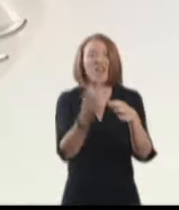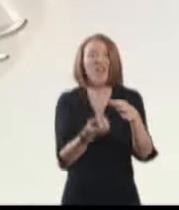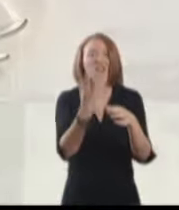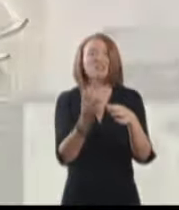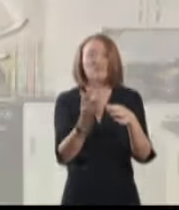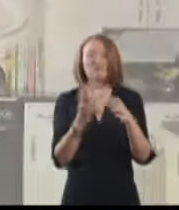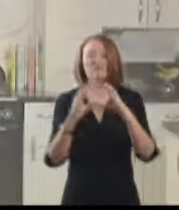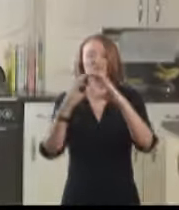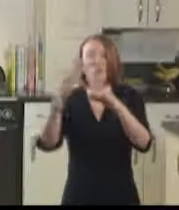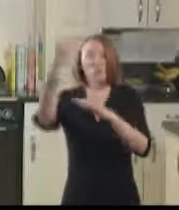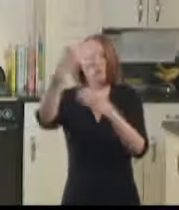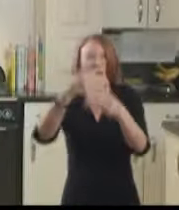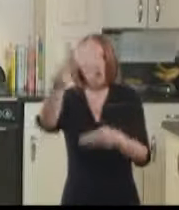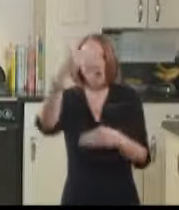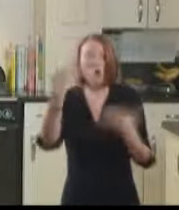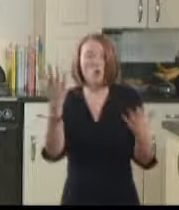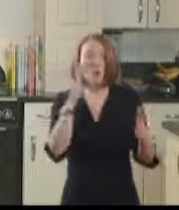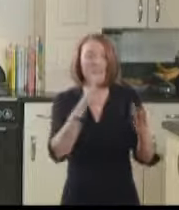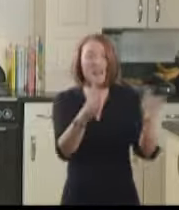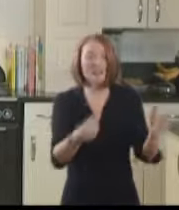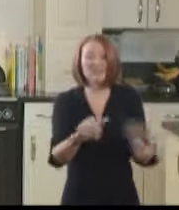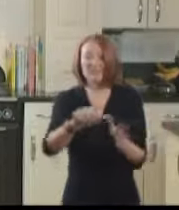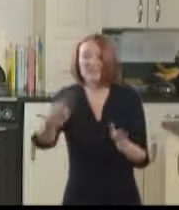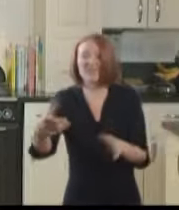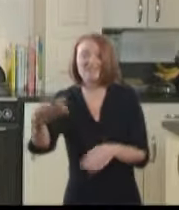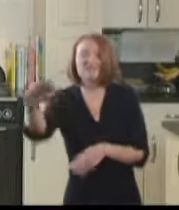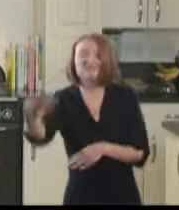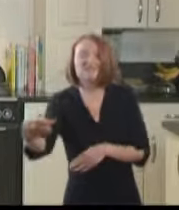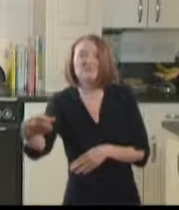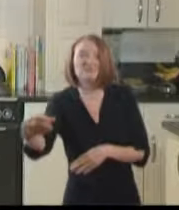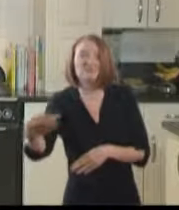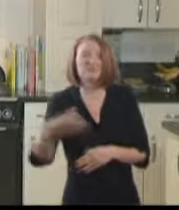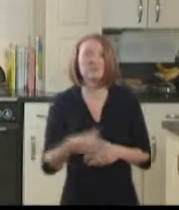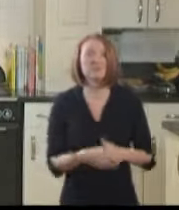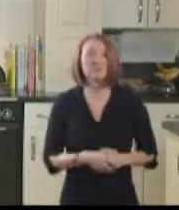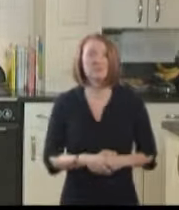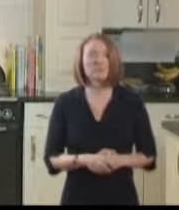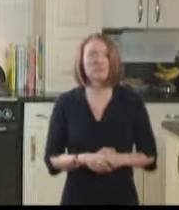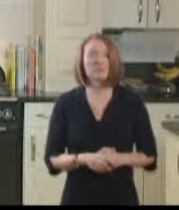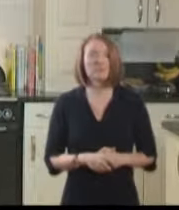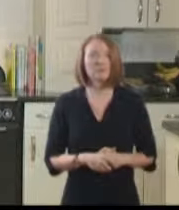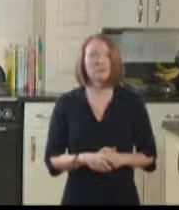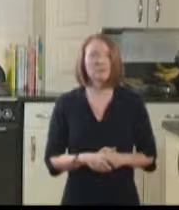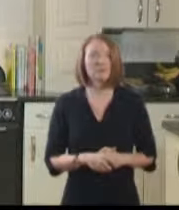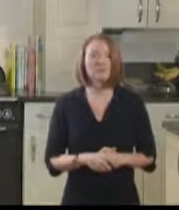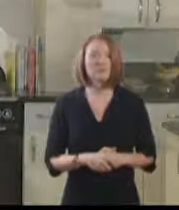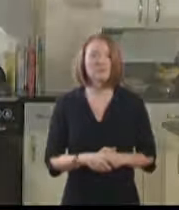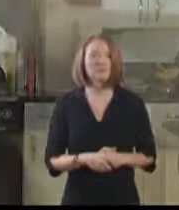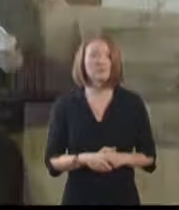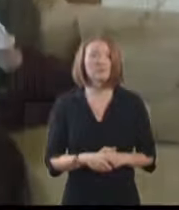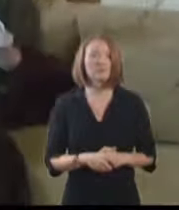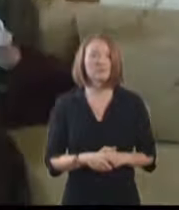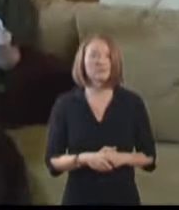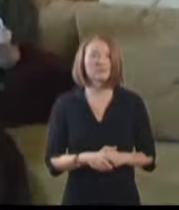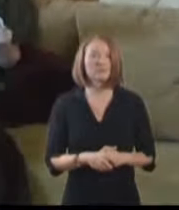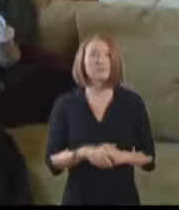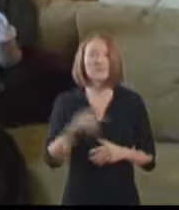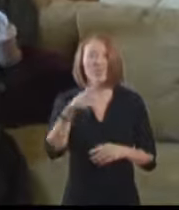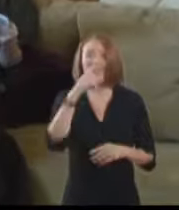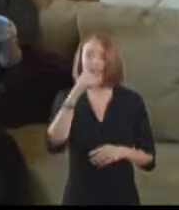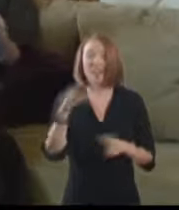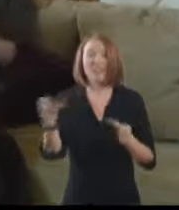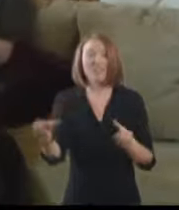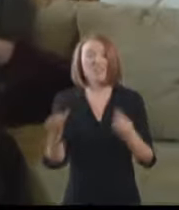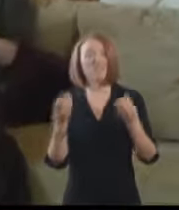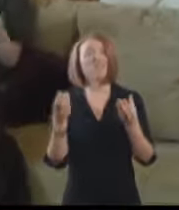Place the flashing strobe on the wall or on a bedside table. This can be placed in any room in the house, but make sure it's plugged